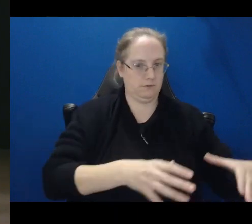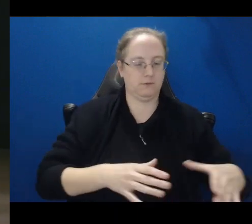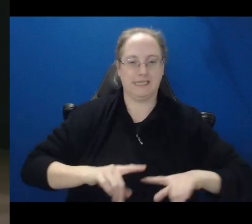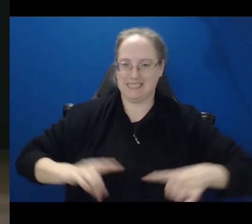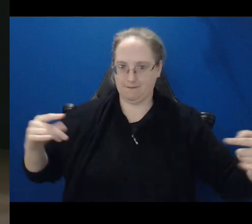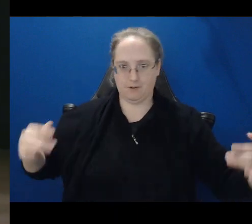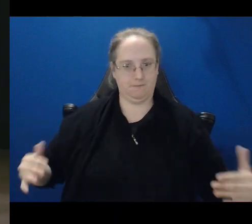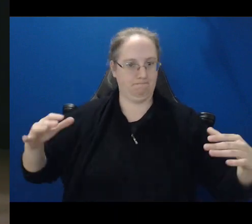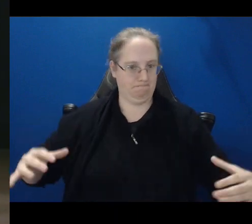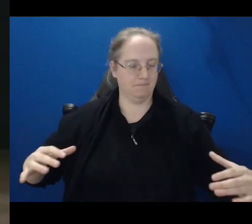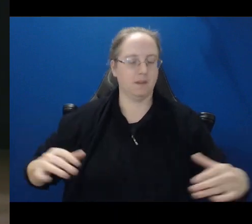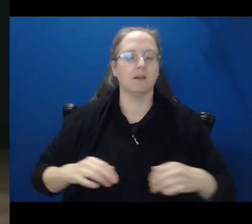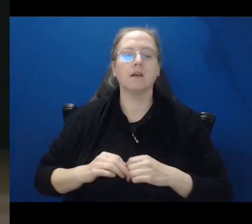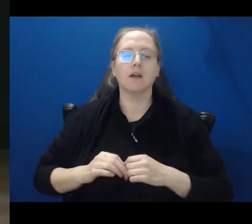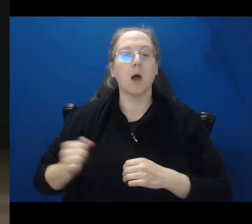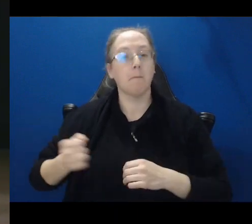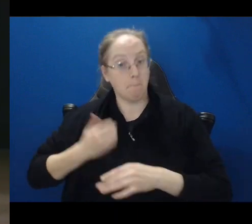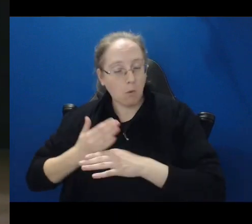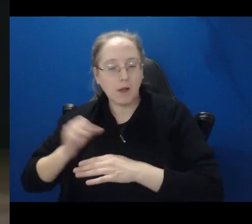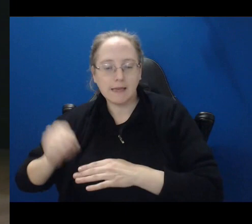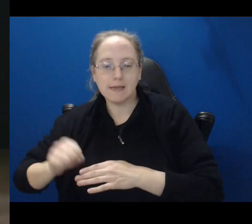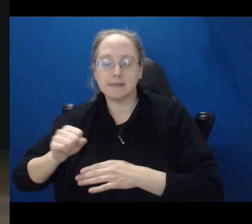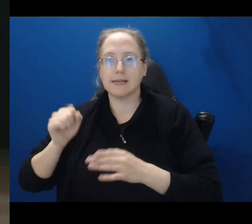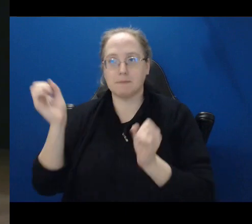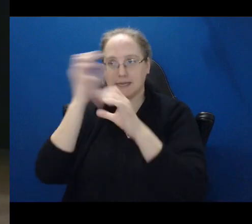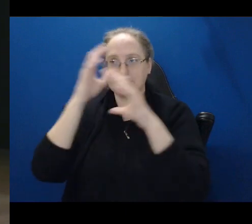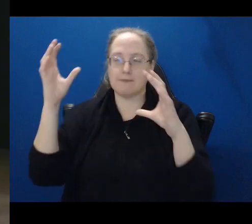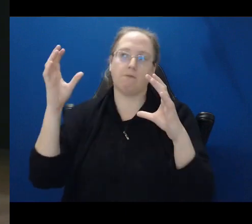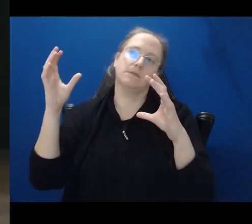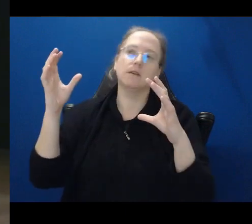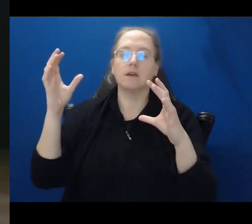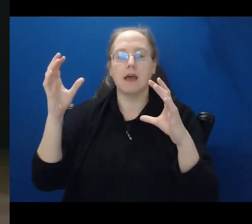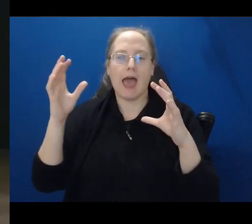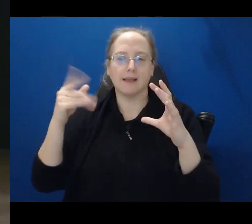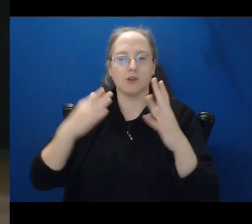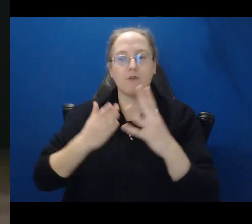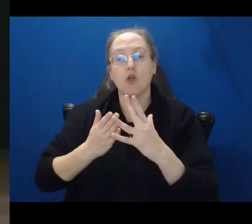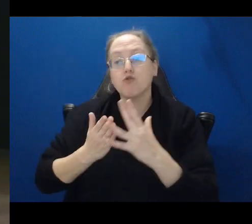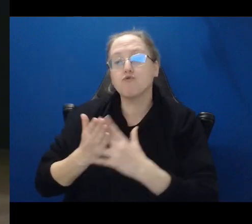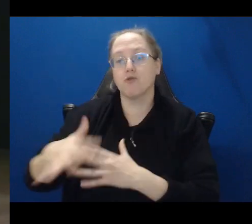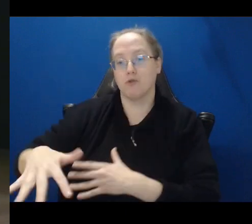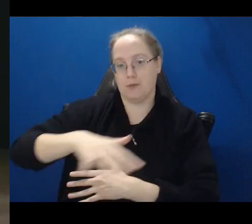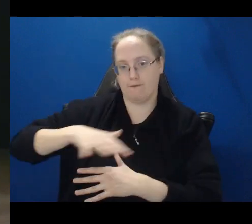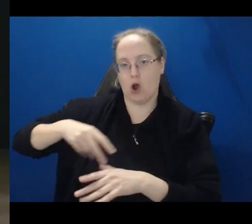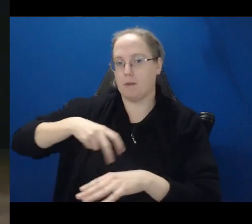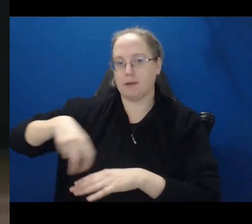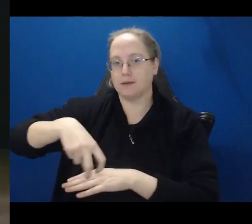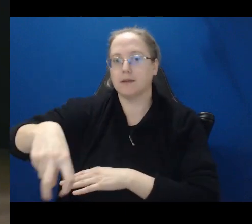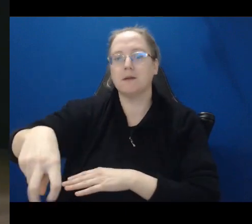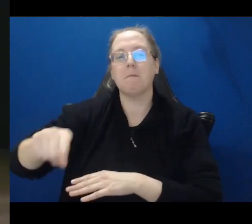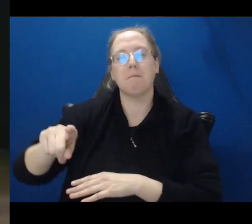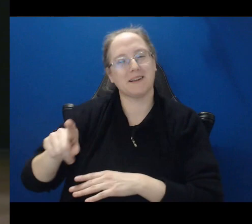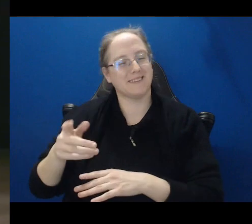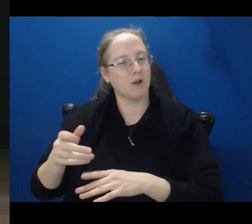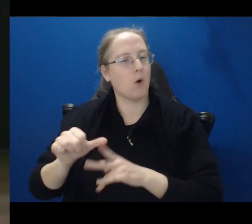my work has been conceived of as these sort of through spaces, they also